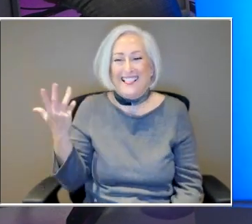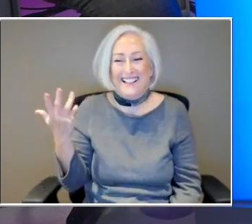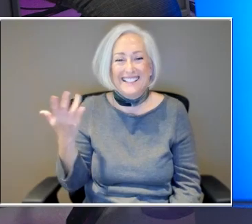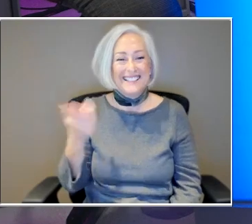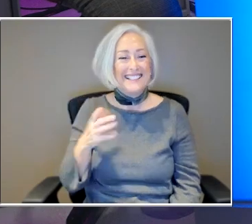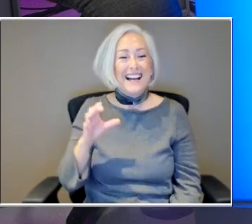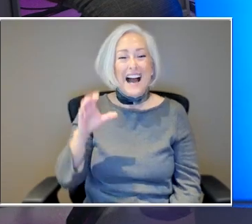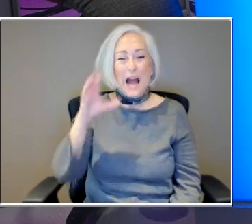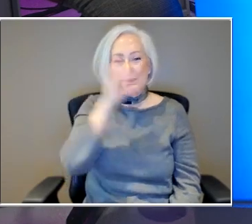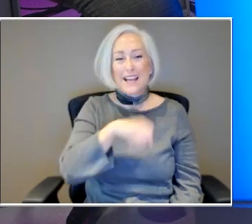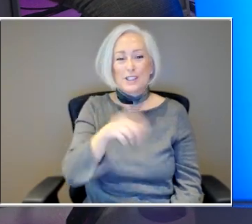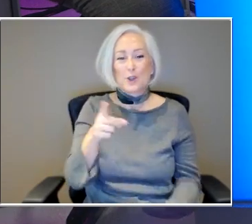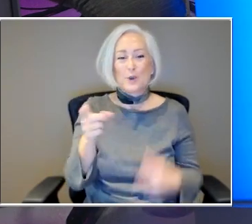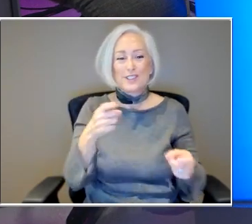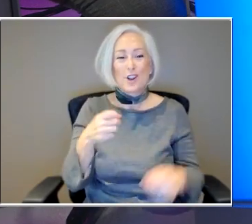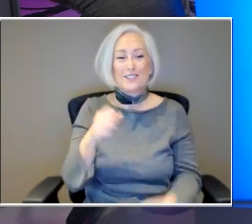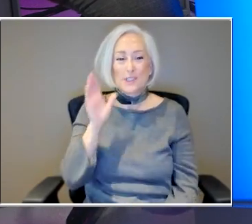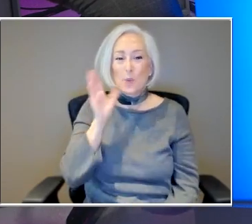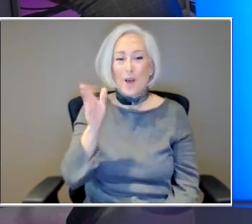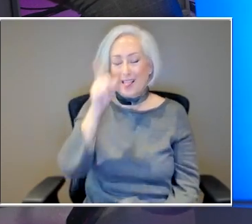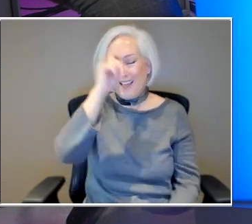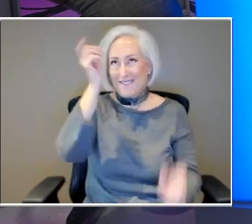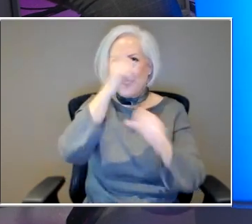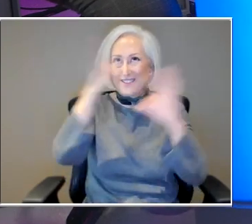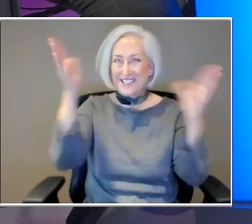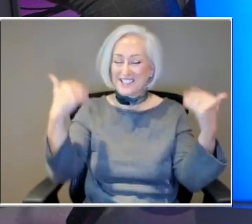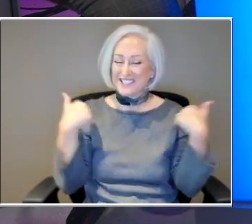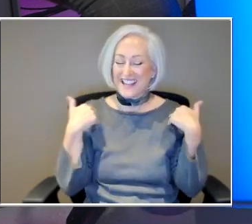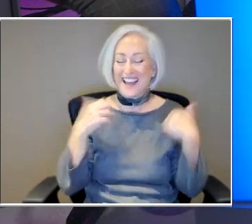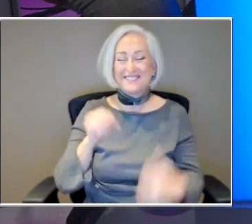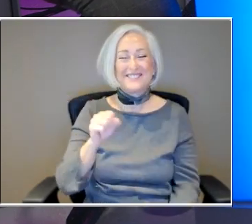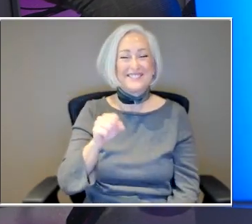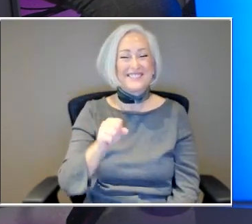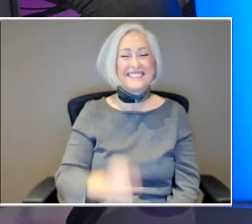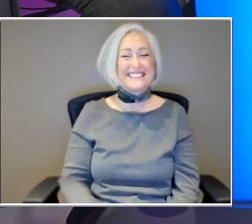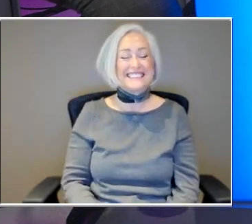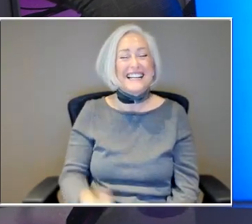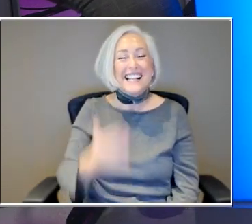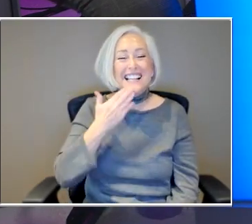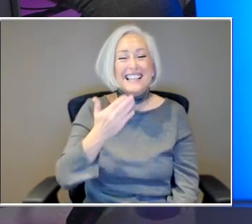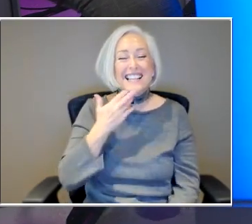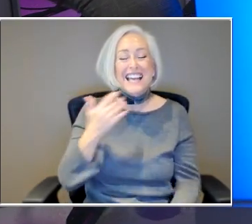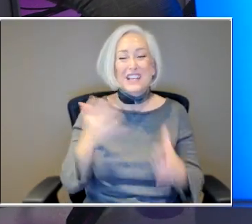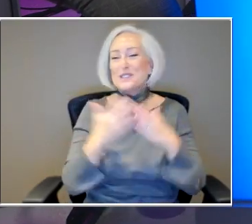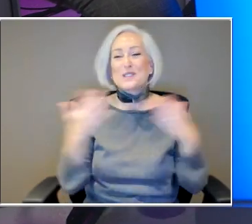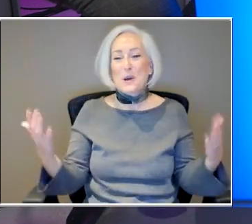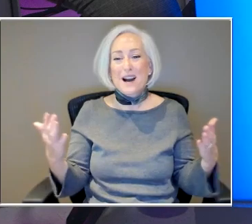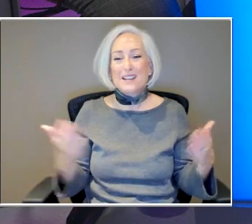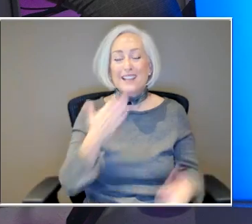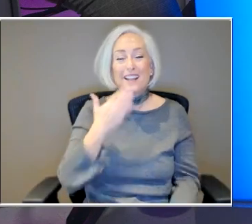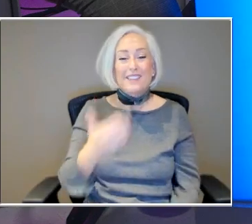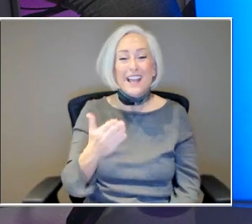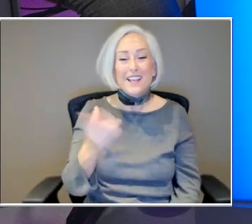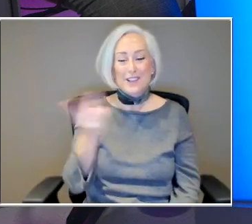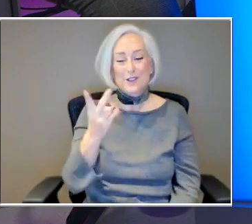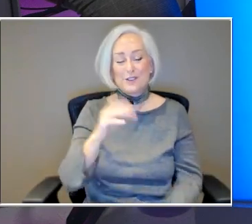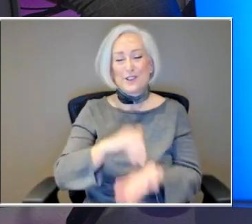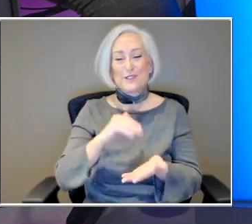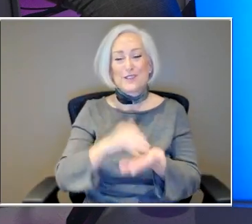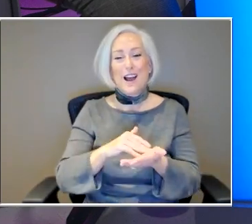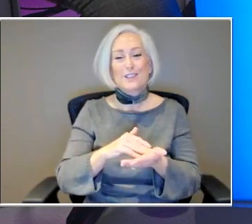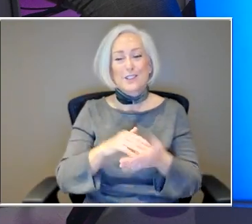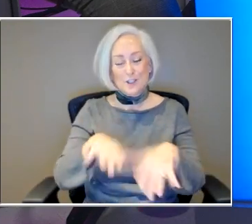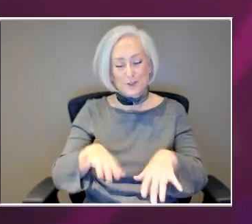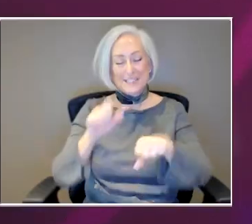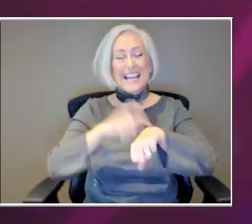though. You have a vision. Thank you so much, and thank you, doctors, for making the time to join the program.